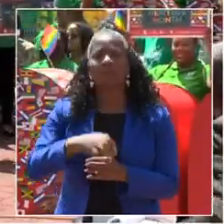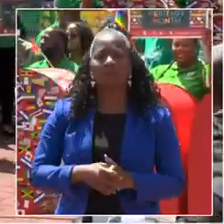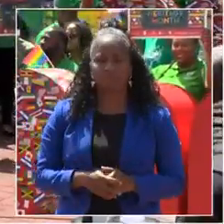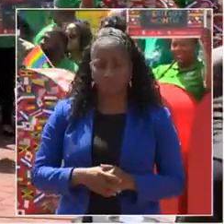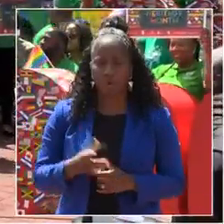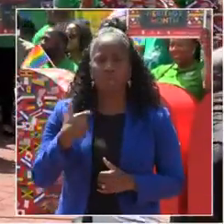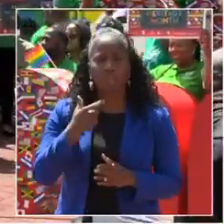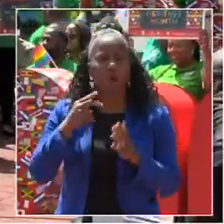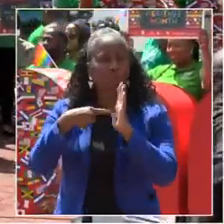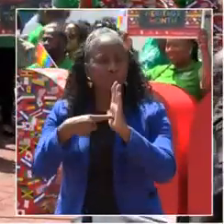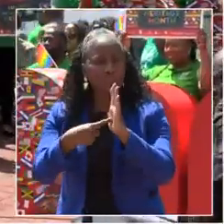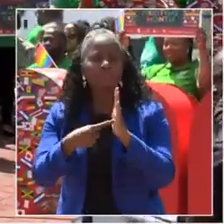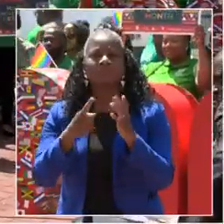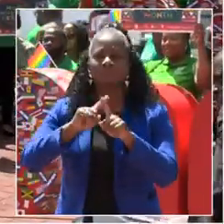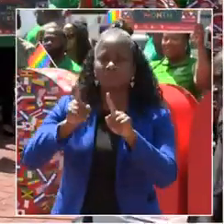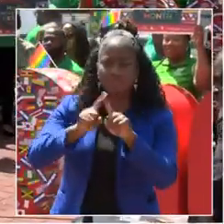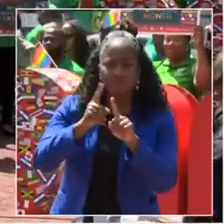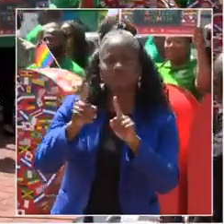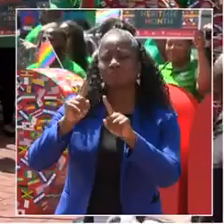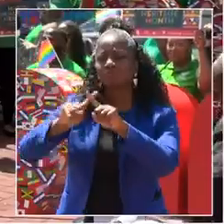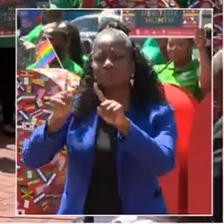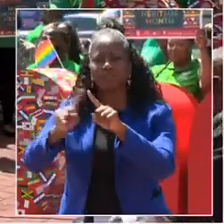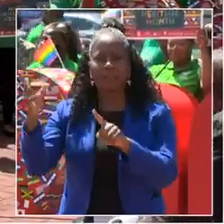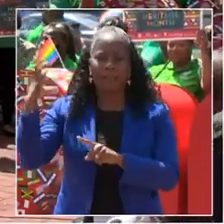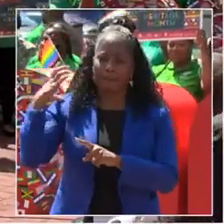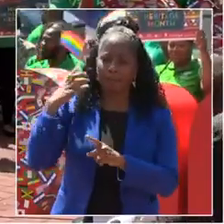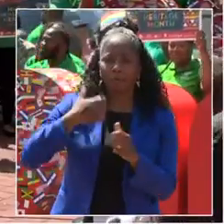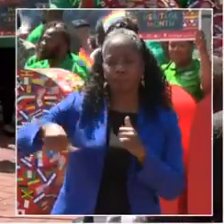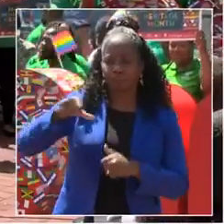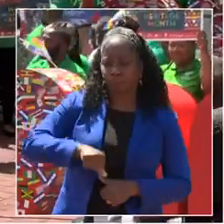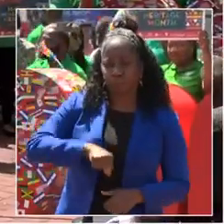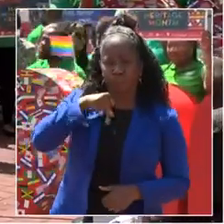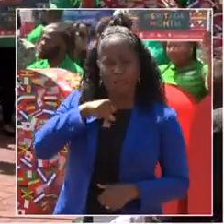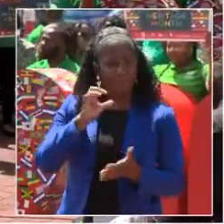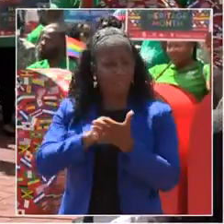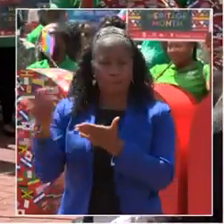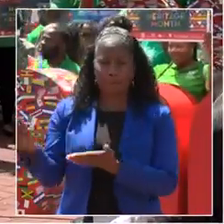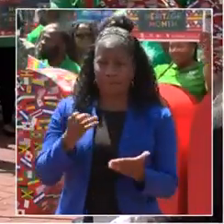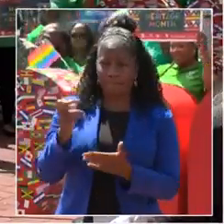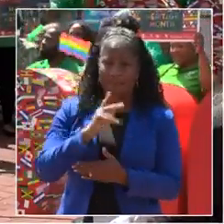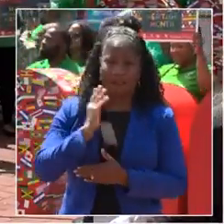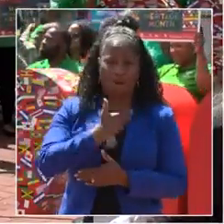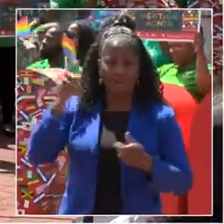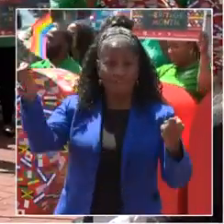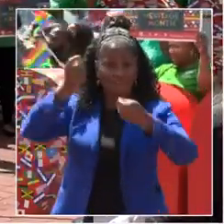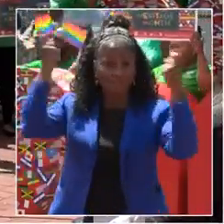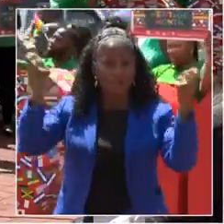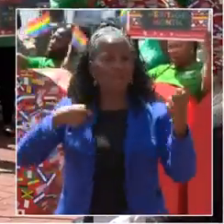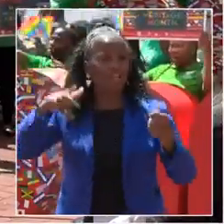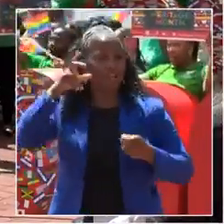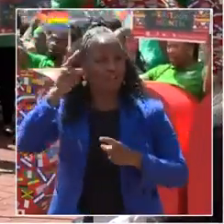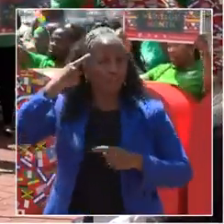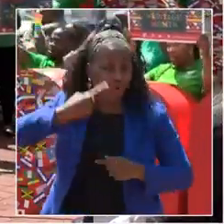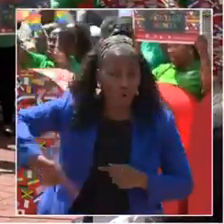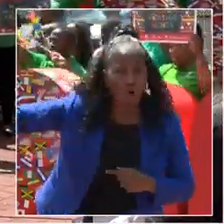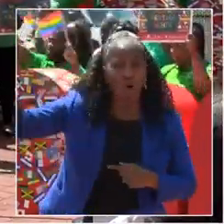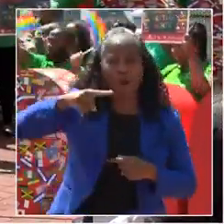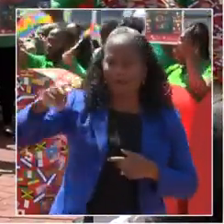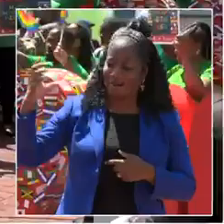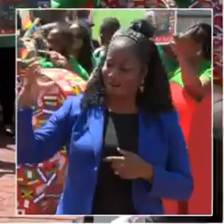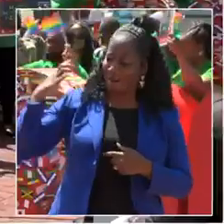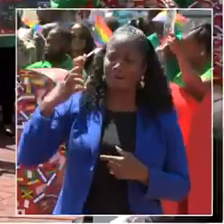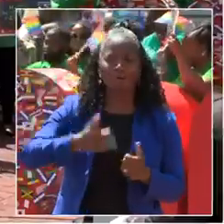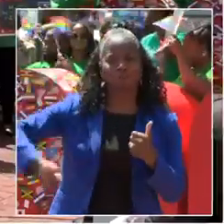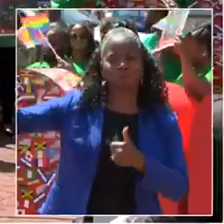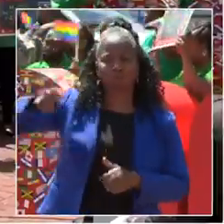by representatives of Capitol Pride that are bringing back our festival. Let's hear it for Capitol Pride.